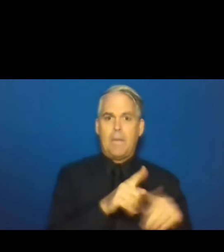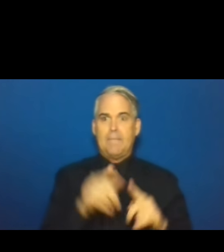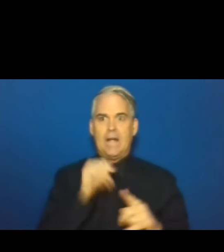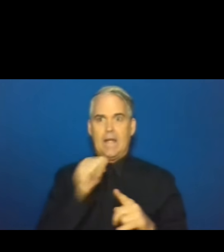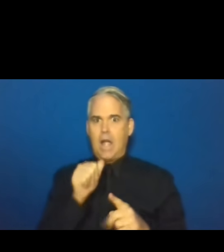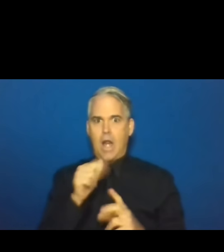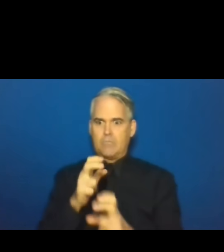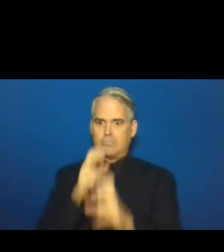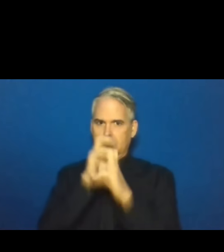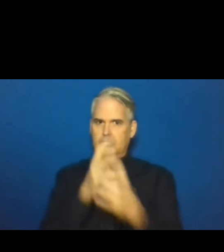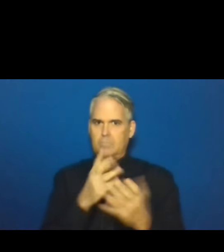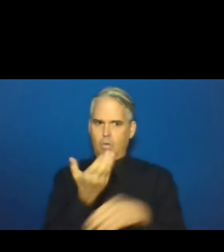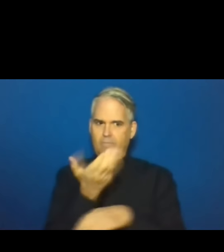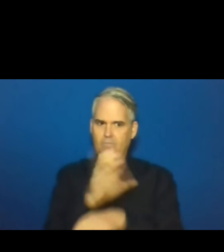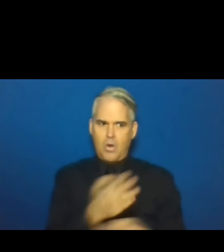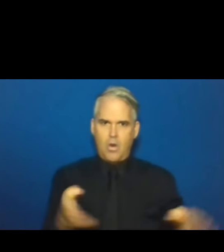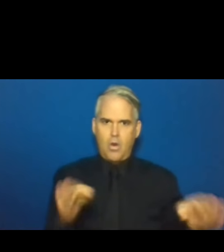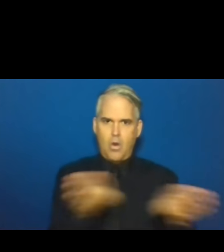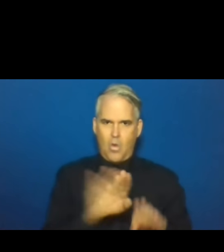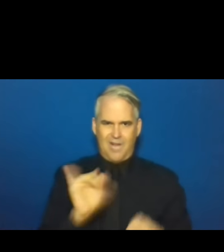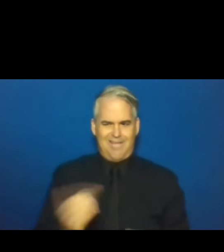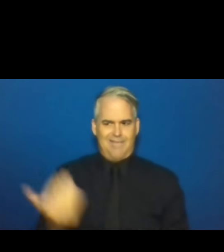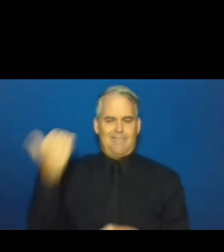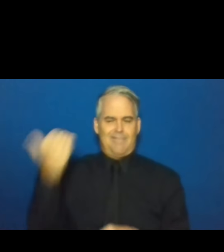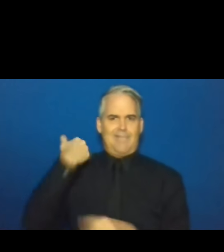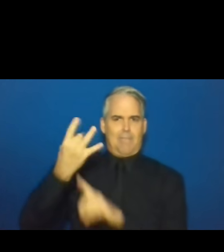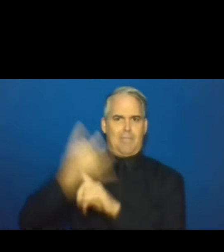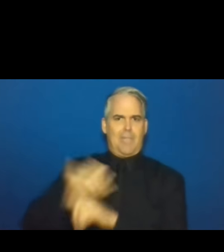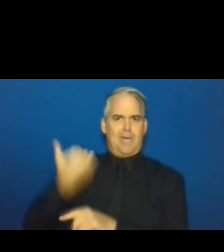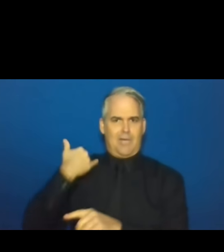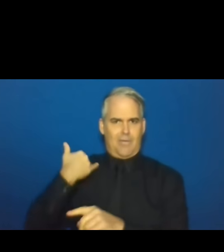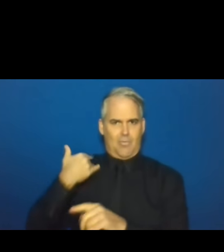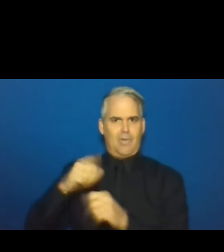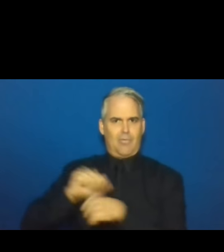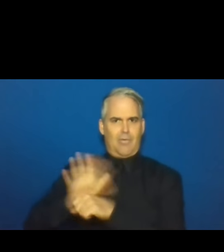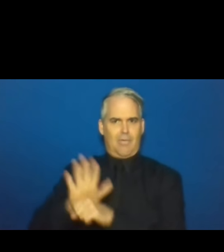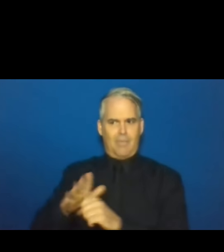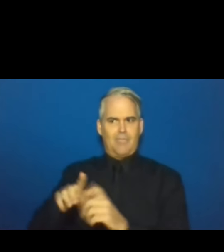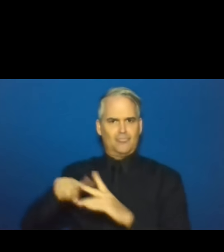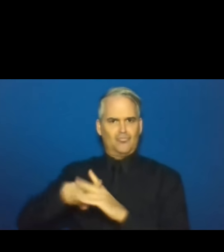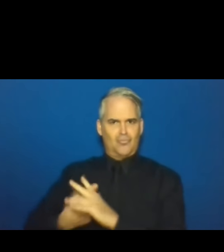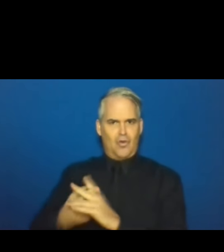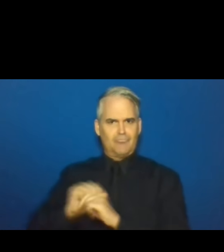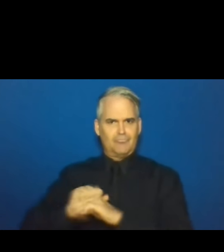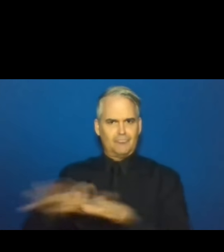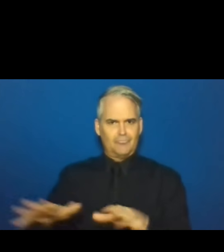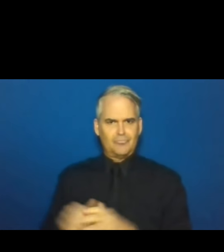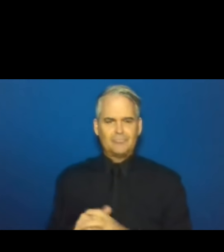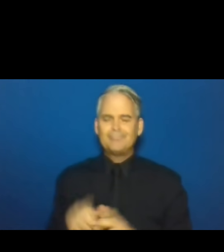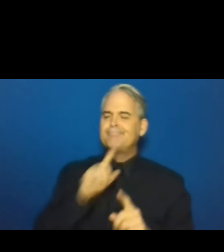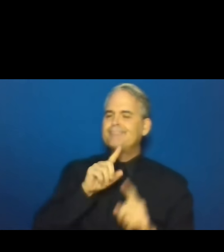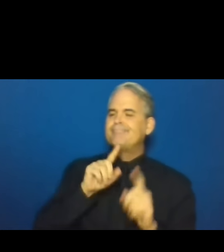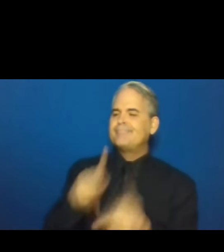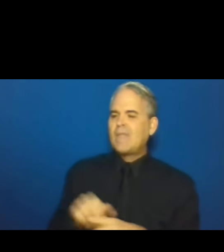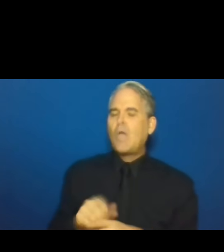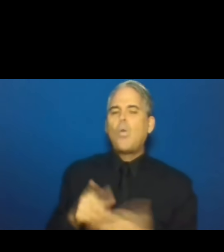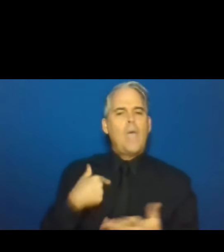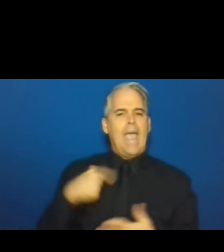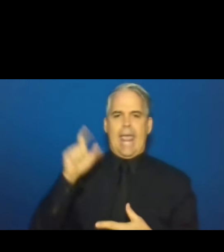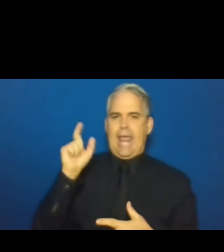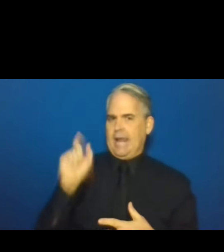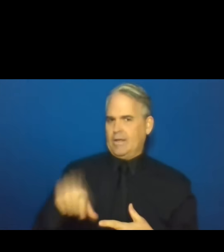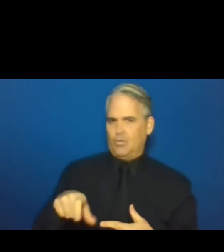pandemic, we had a total shutdown, John, and the effect on our economy was devastating, and our unemployment hit an all-time high. I'm